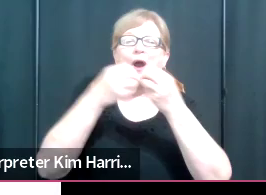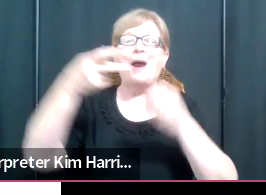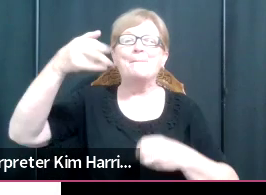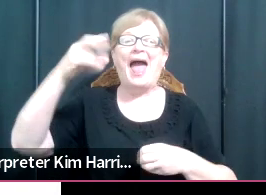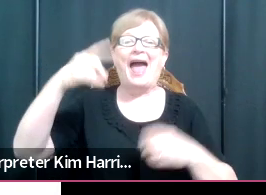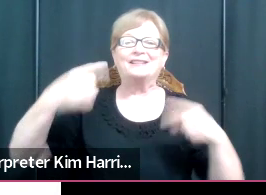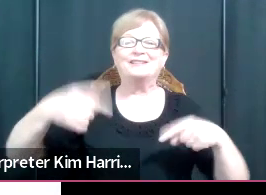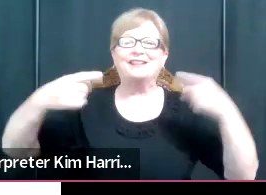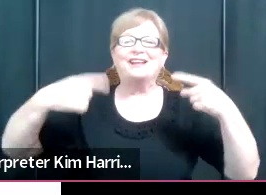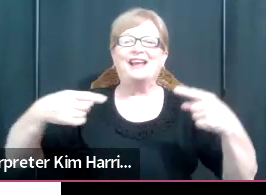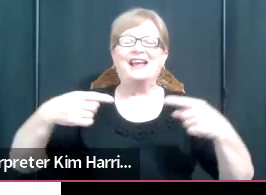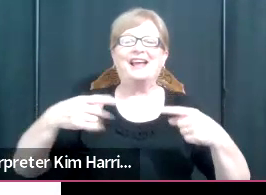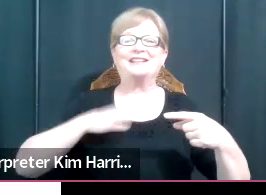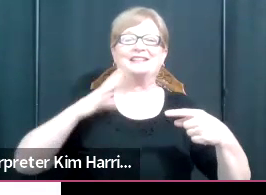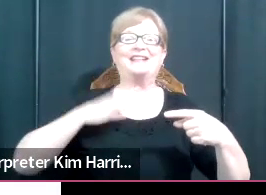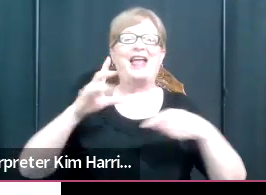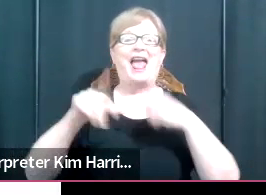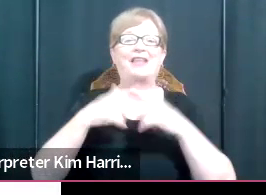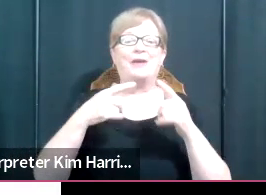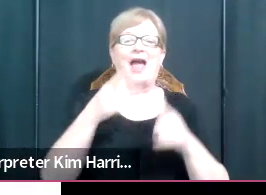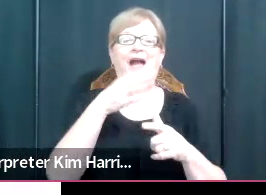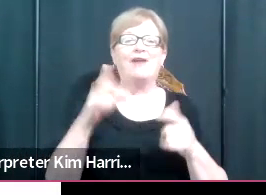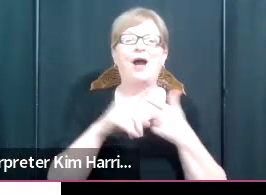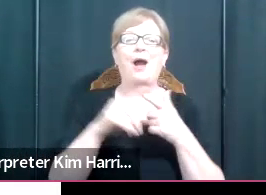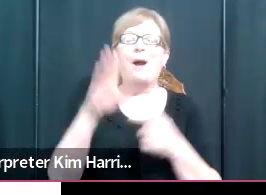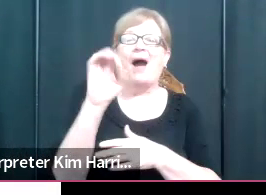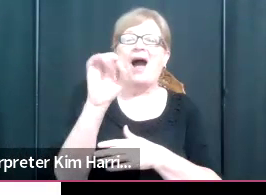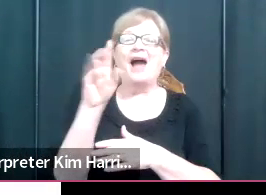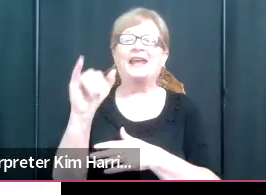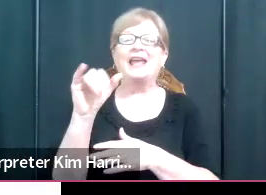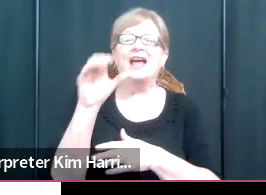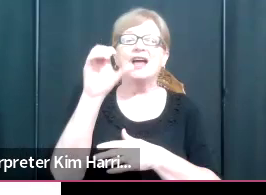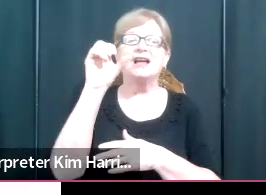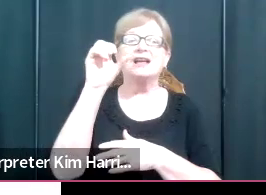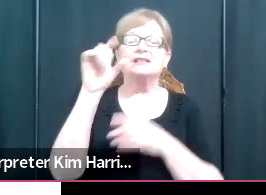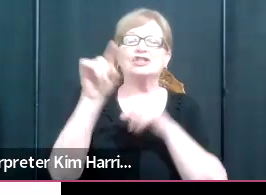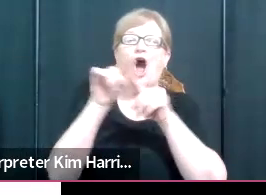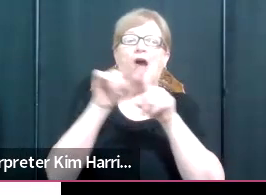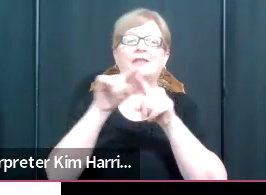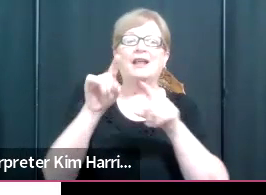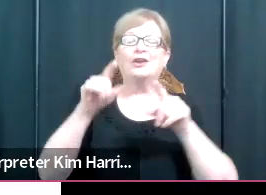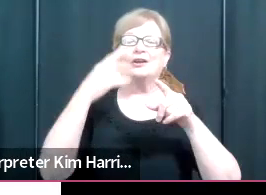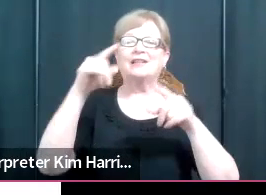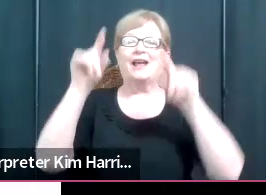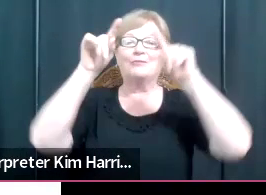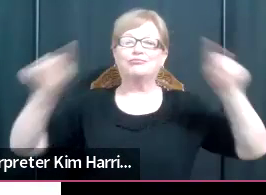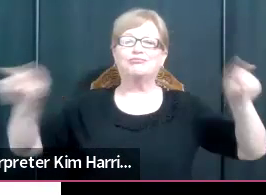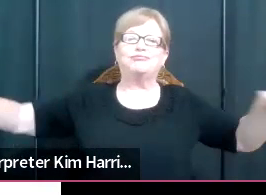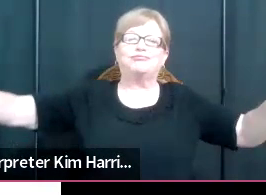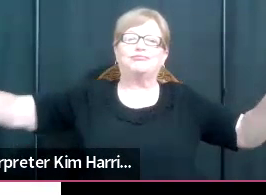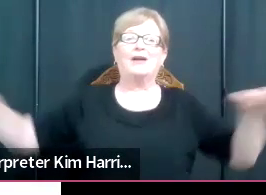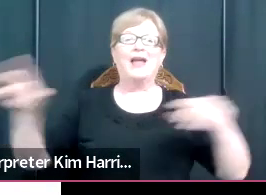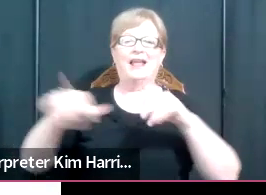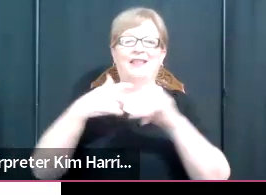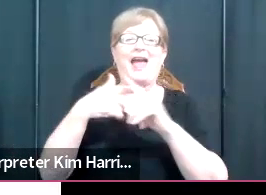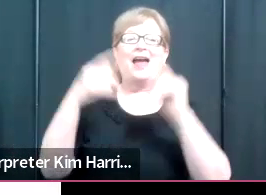There's a body sock that somebody's using up in the corner, that little starfish looking thing, that can